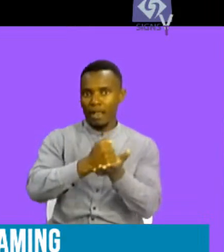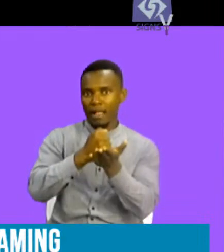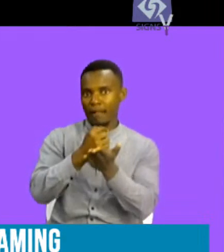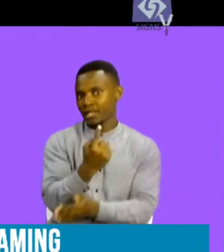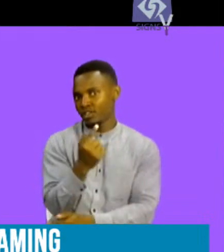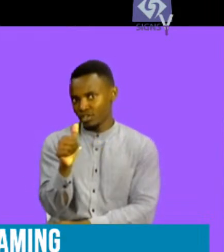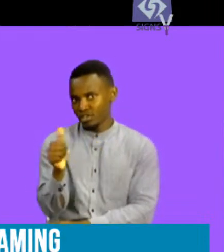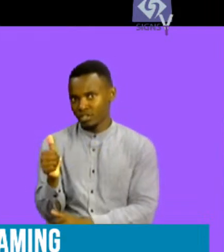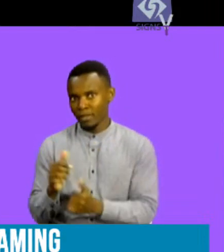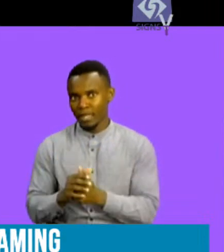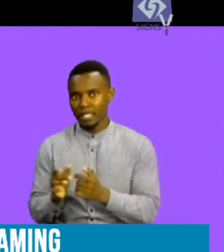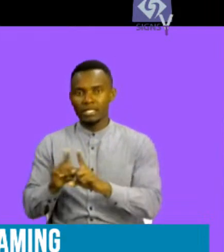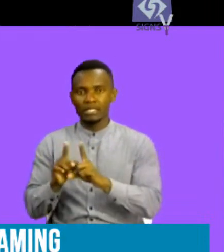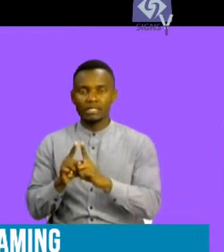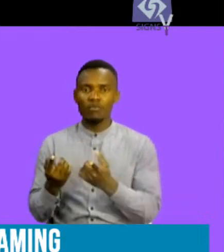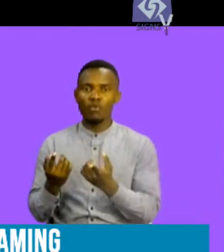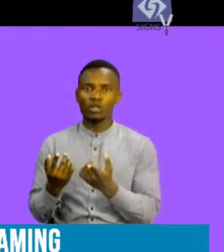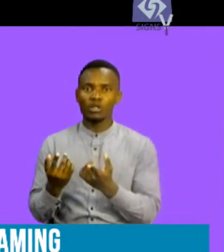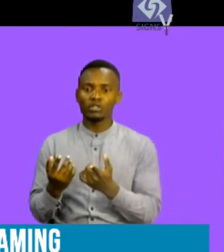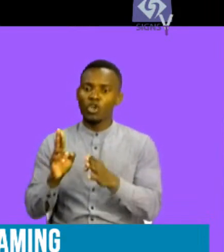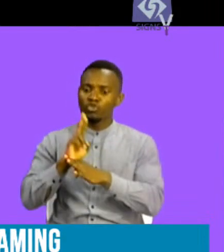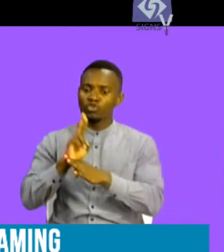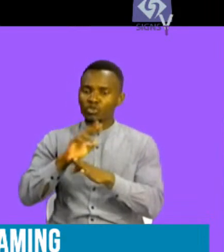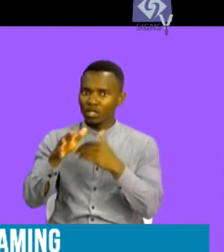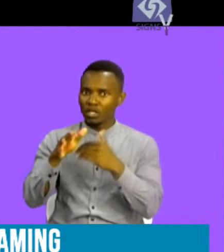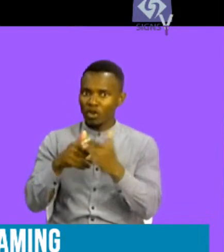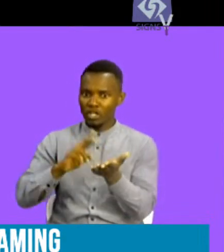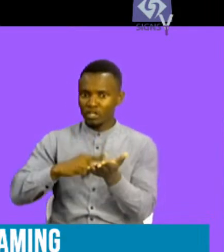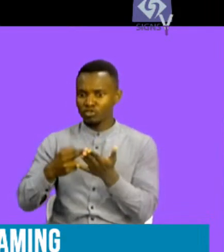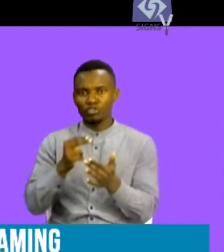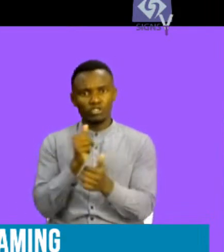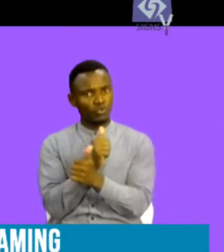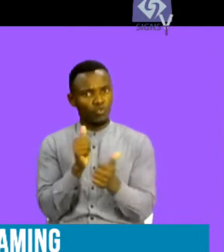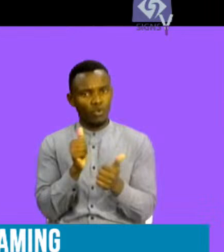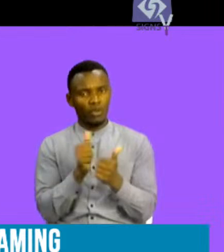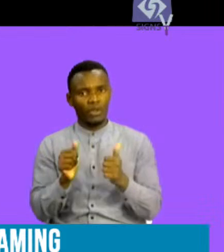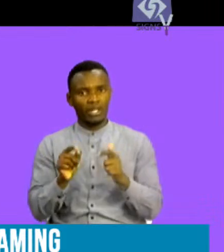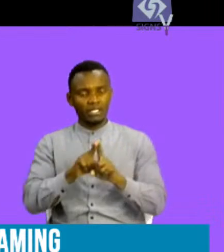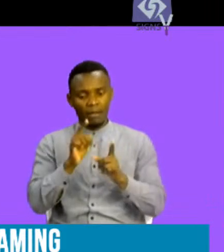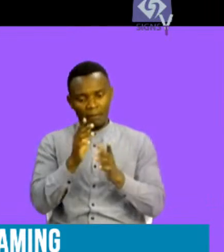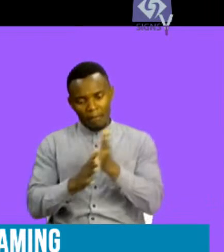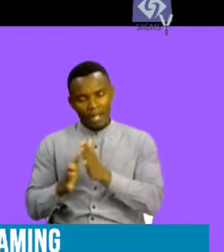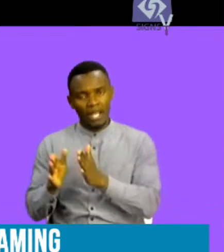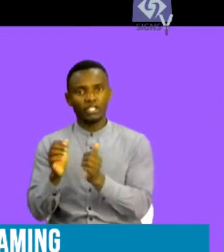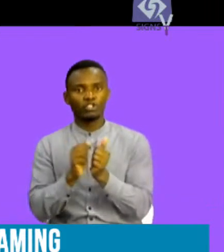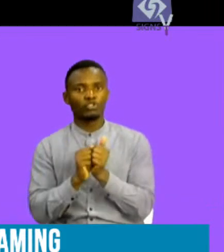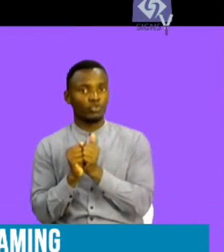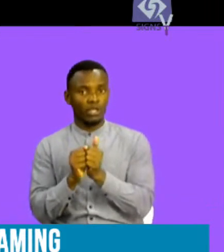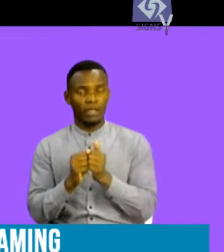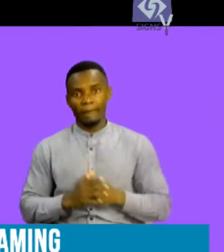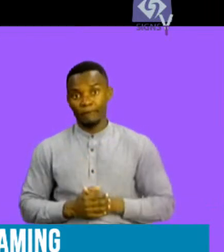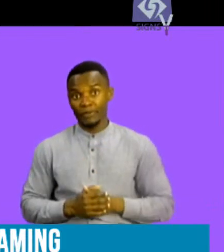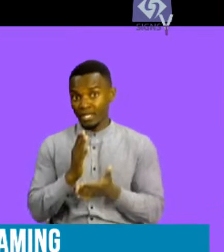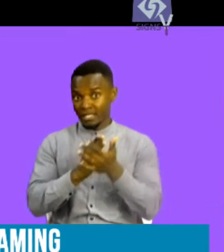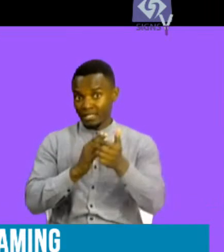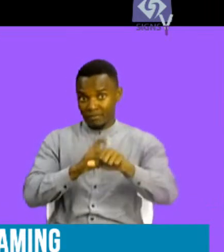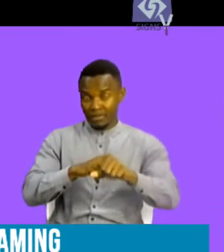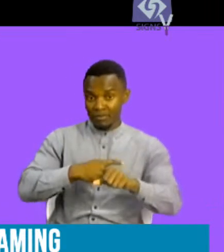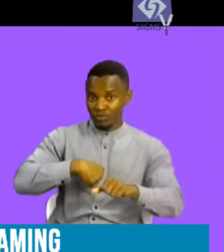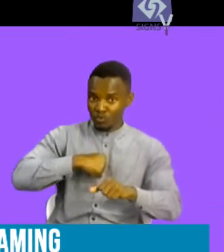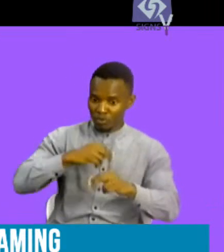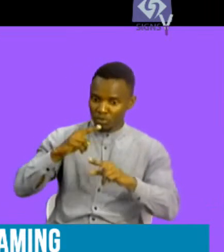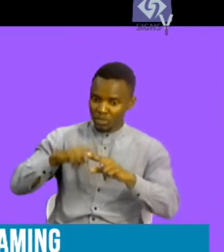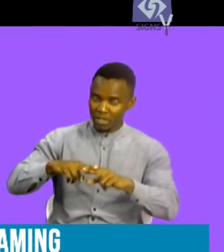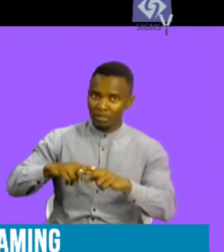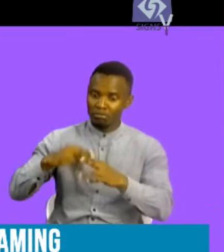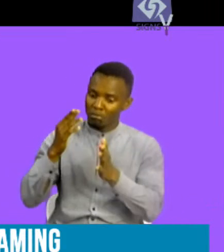all the resources and planning together. So sometimes we would come and say, let's plan together, let's